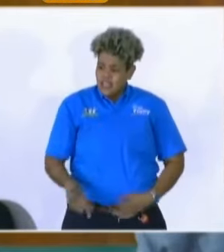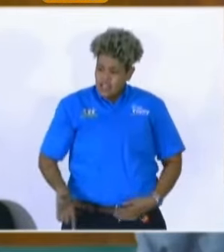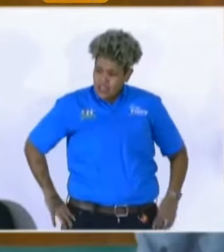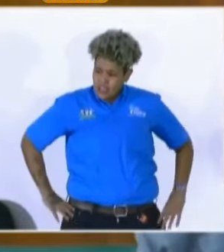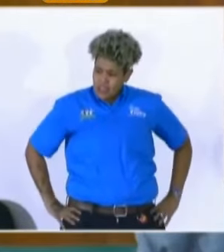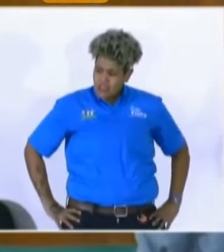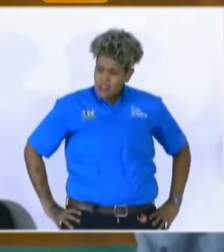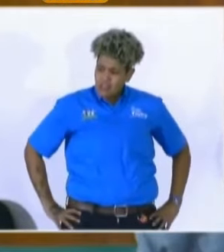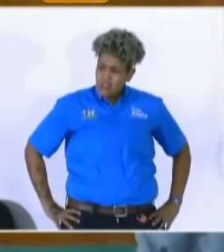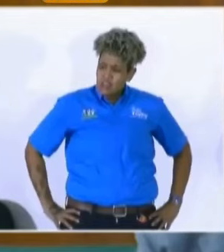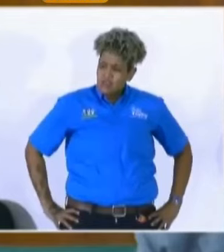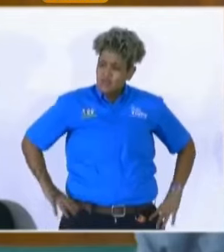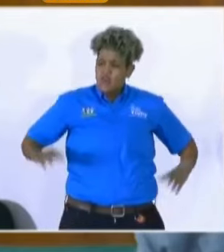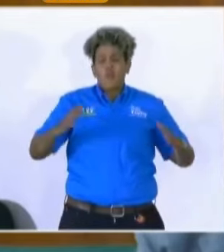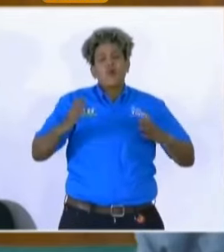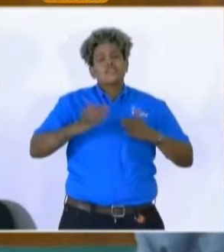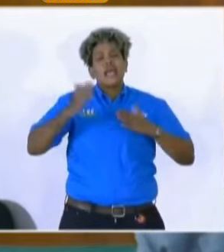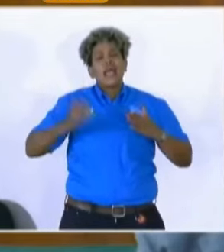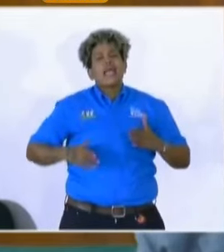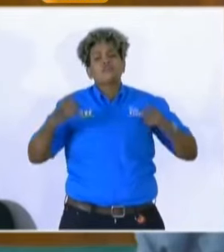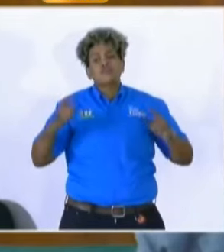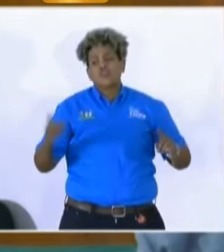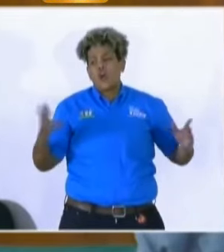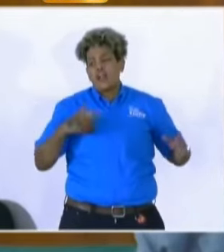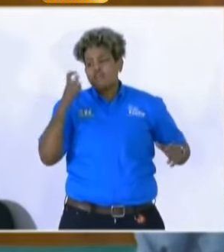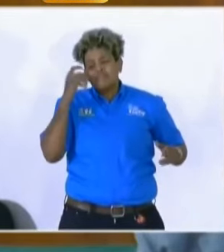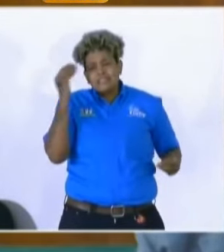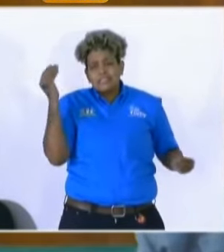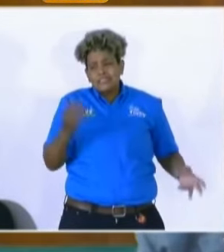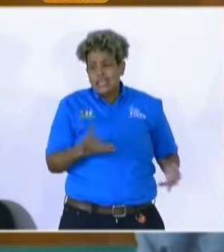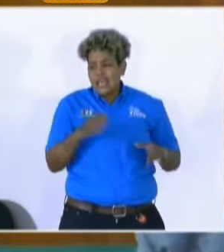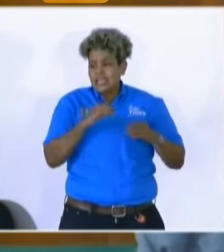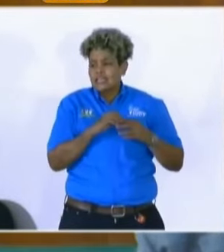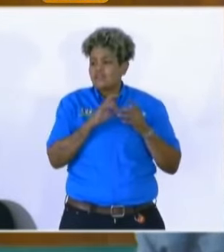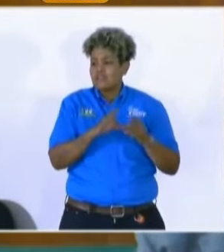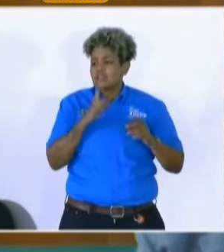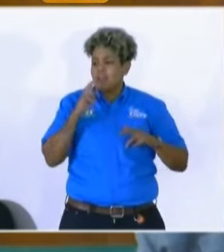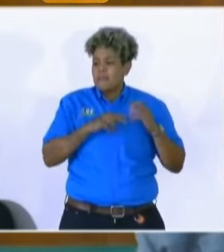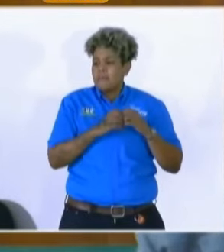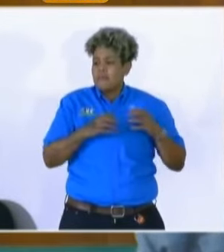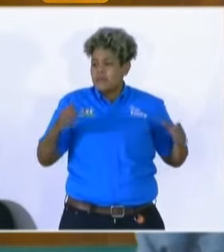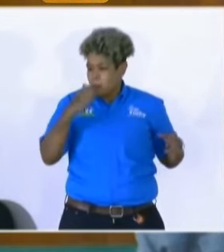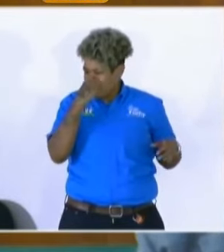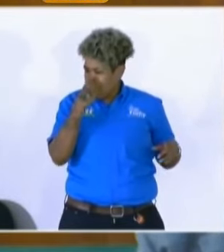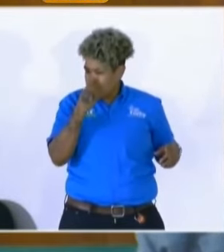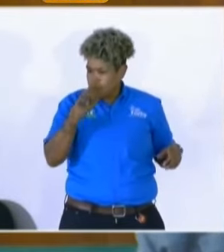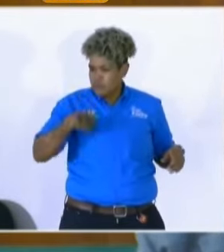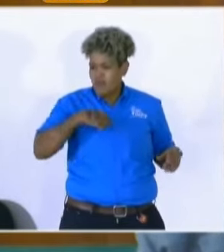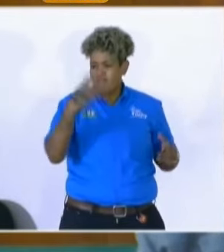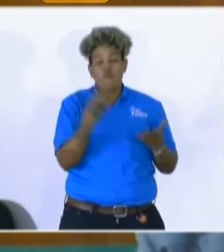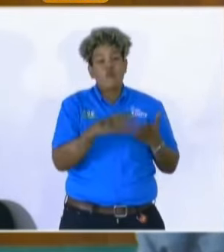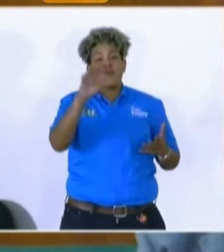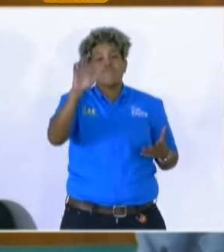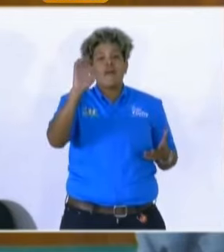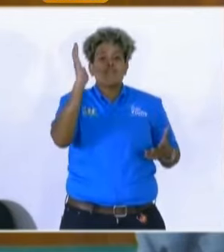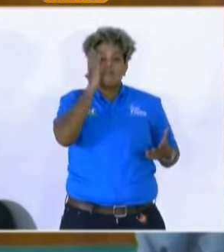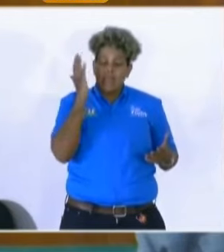What is the end result of all that I've just said in terms of build-out? Yes. We have about 4,500